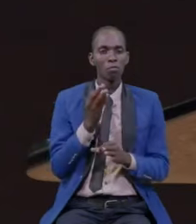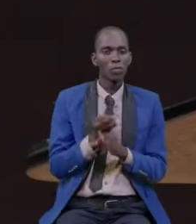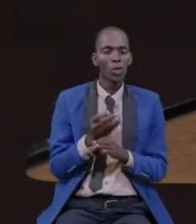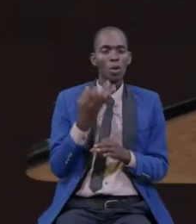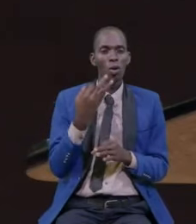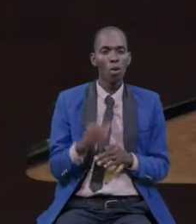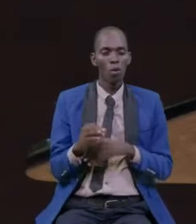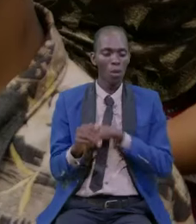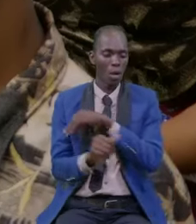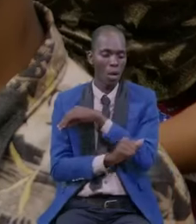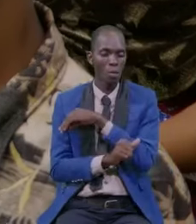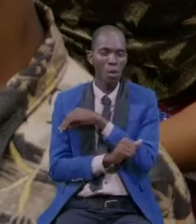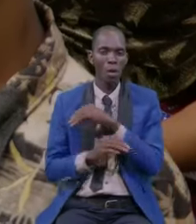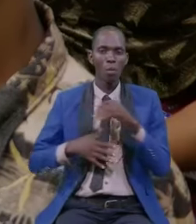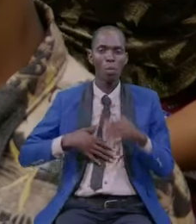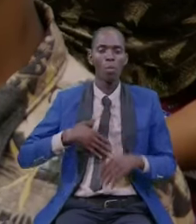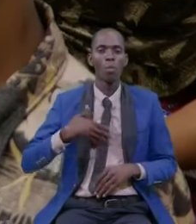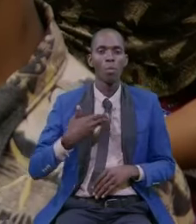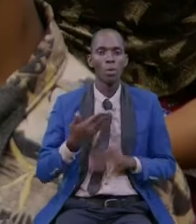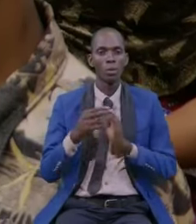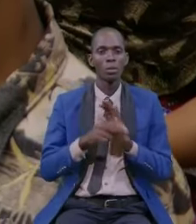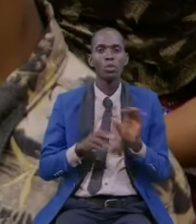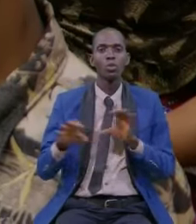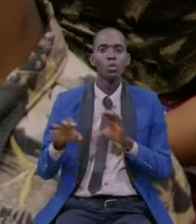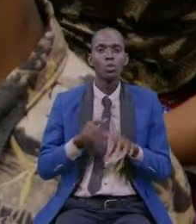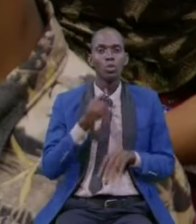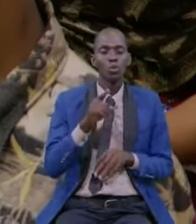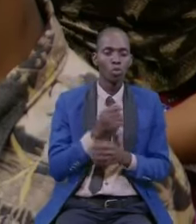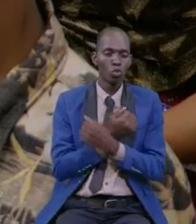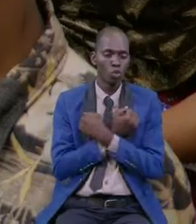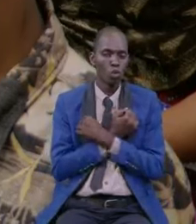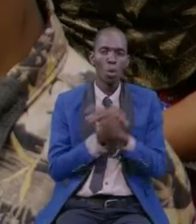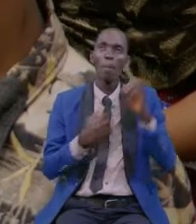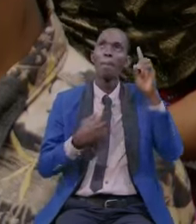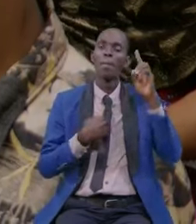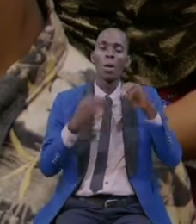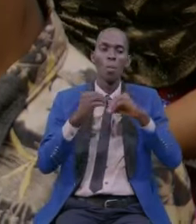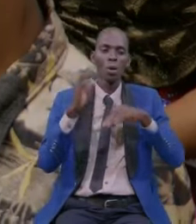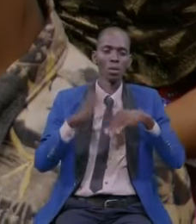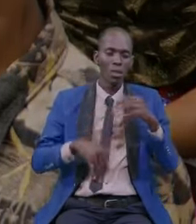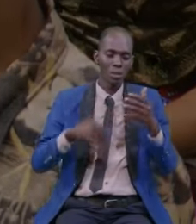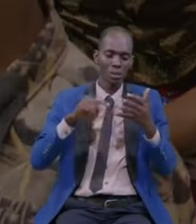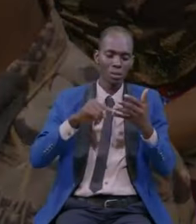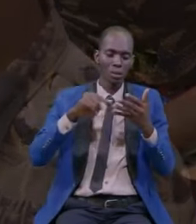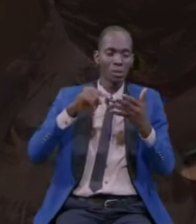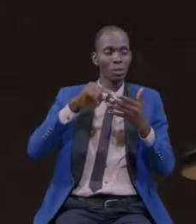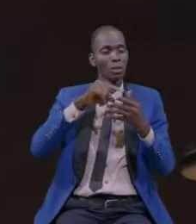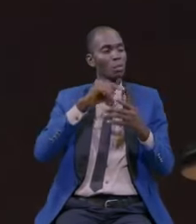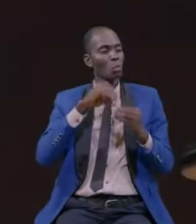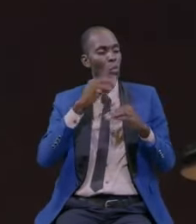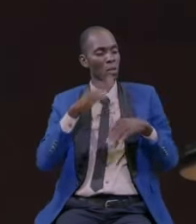willingness do you love me more than this more than this more than this that that the question is